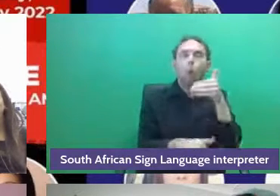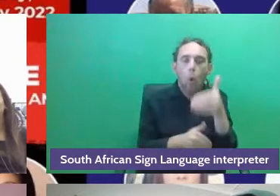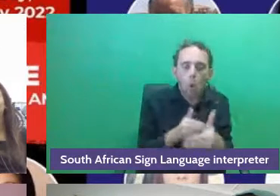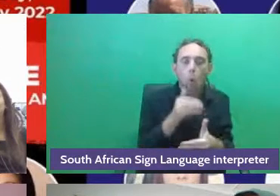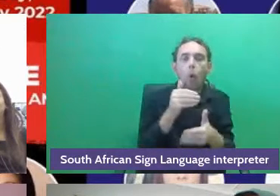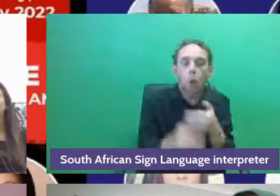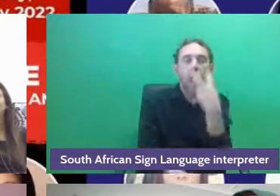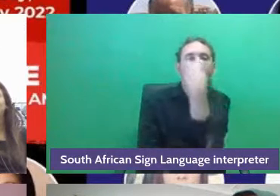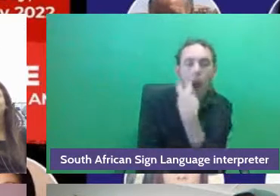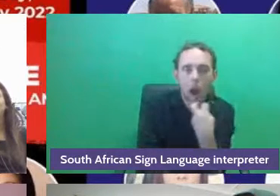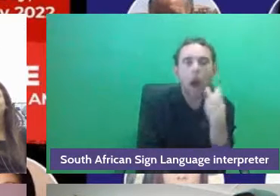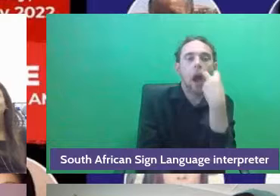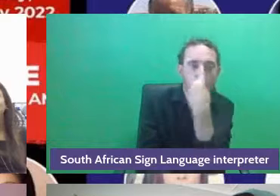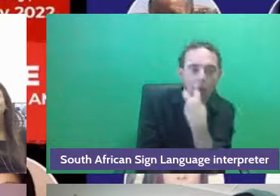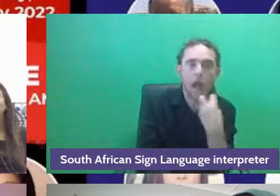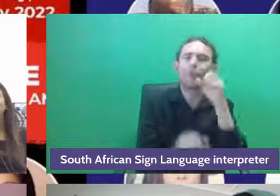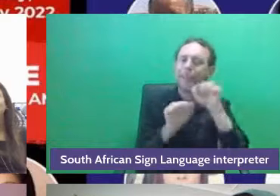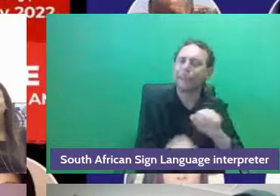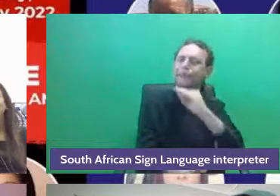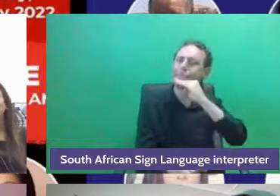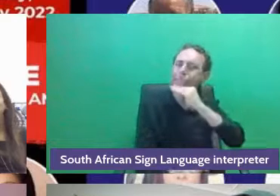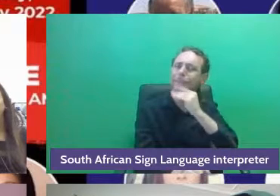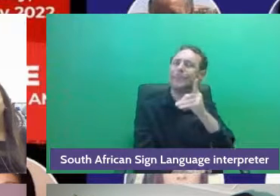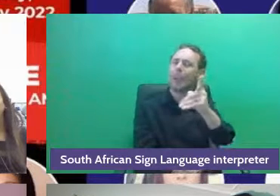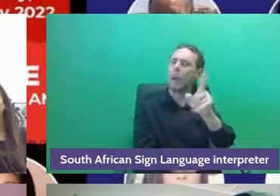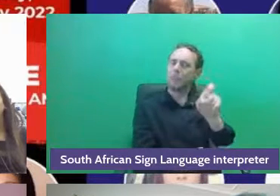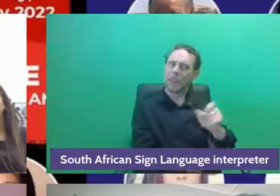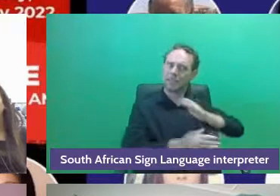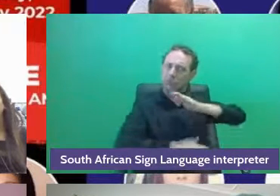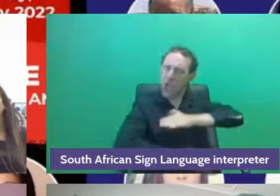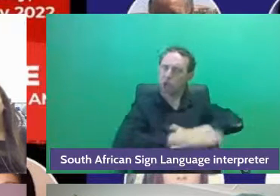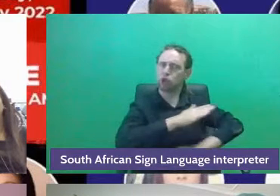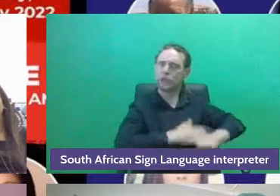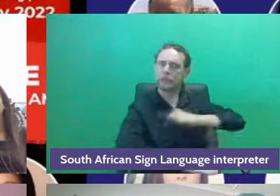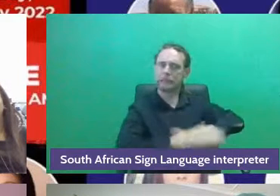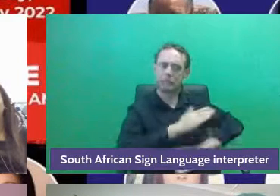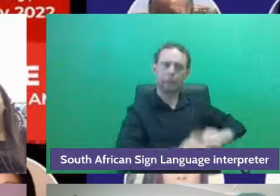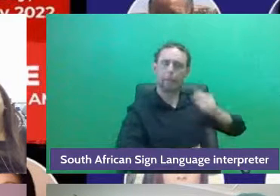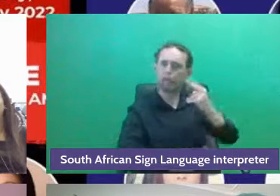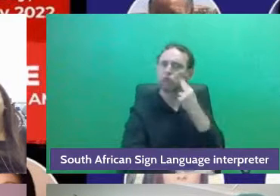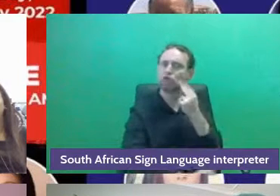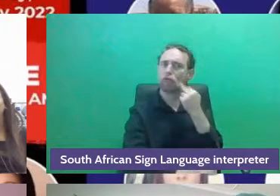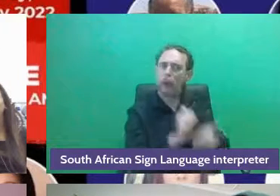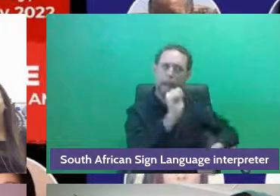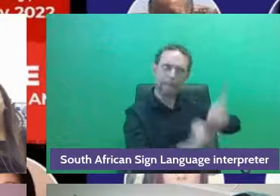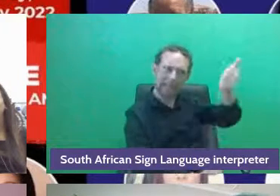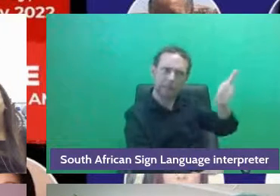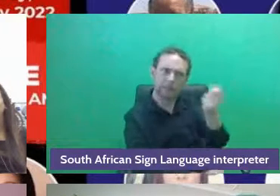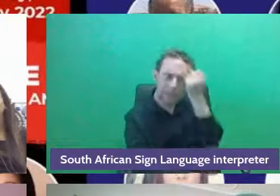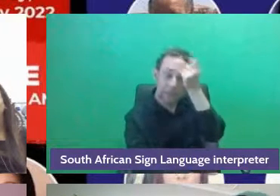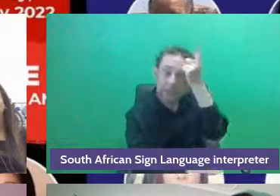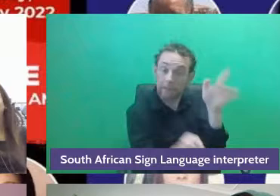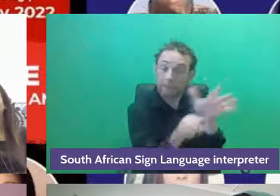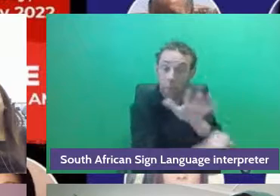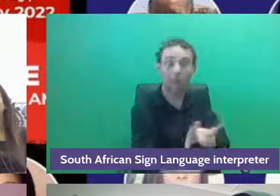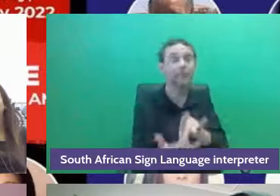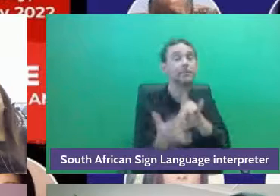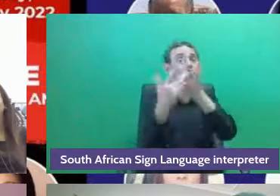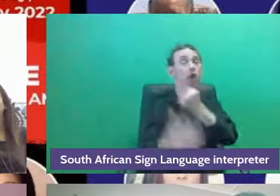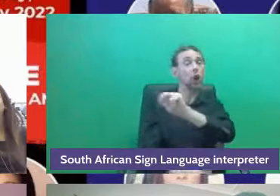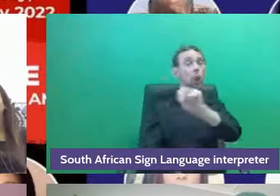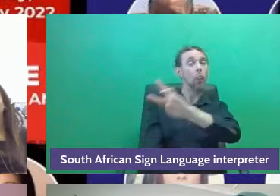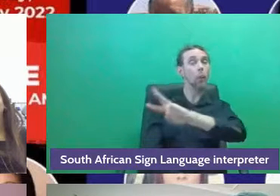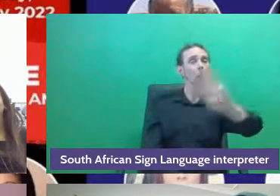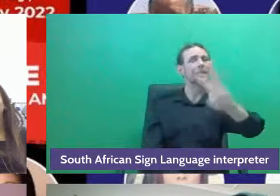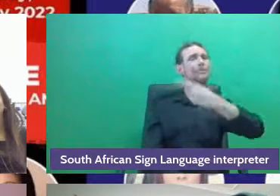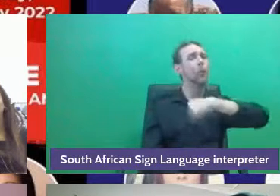lips. So just have patience with them, understand them. And then especially within this side of Northwest, we are still in a village. I could